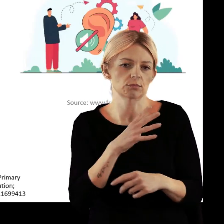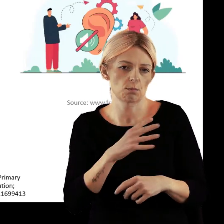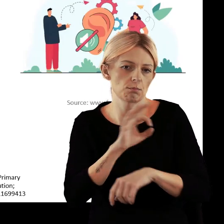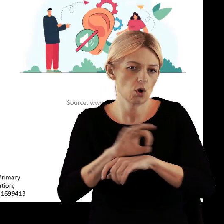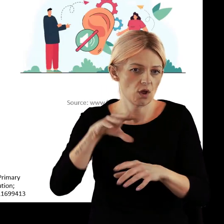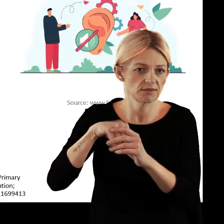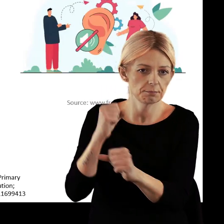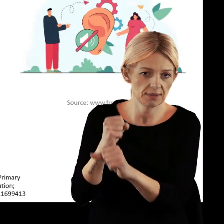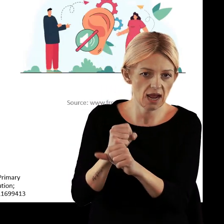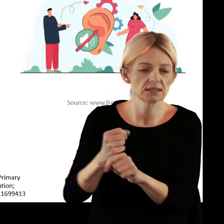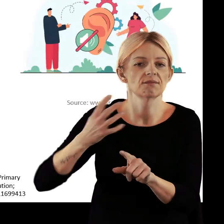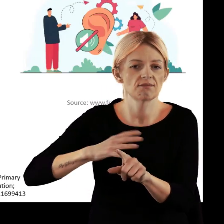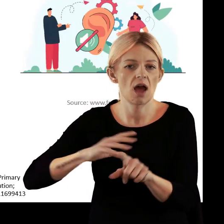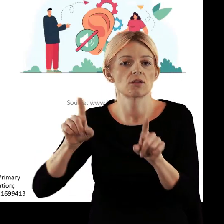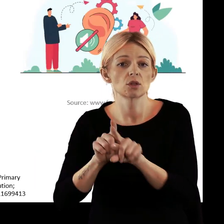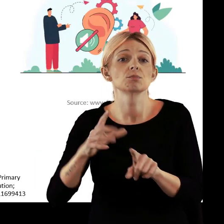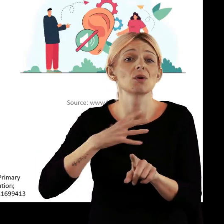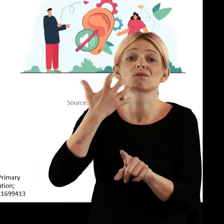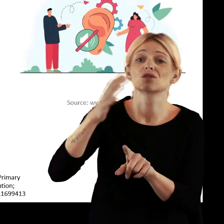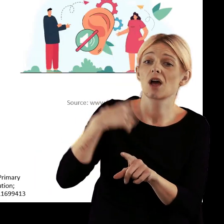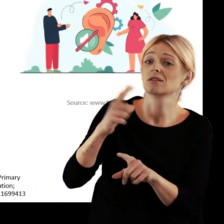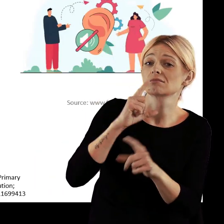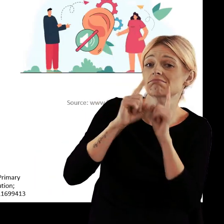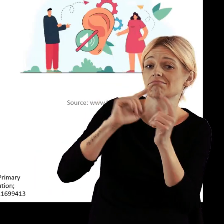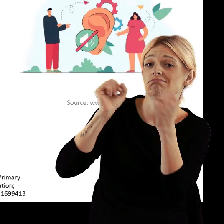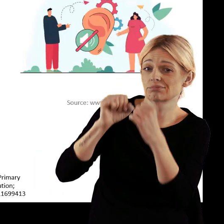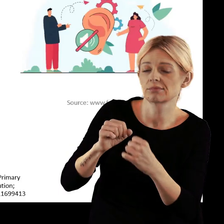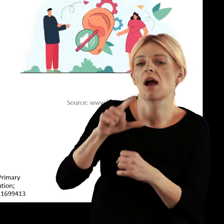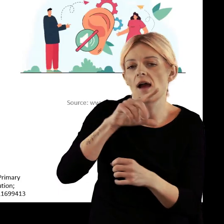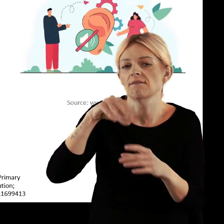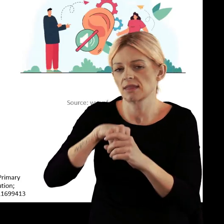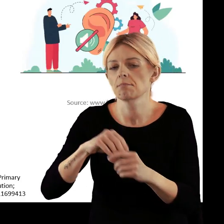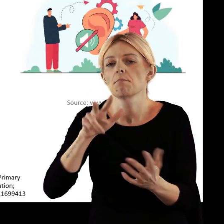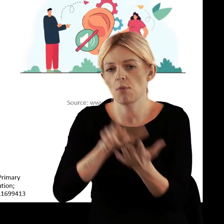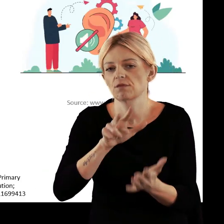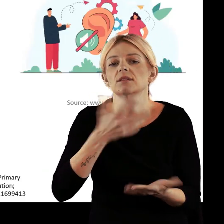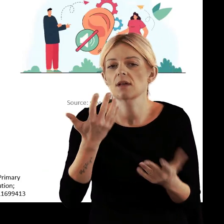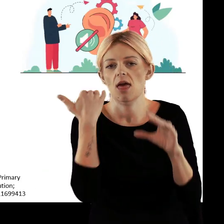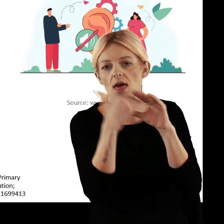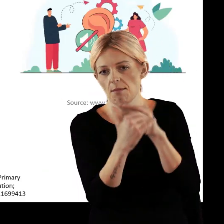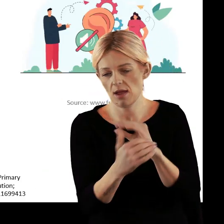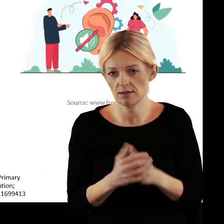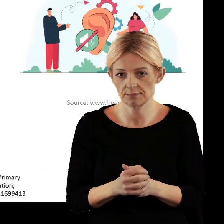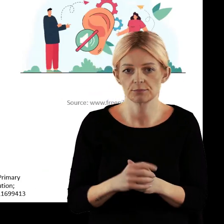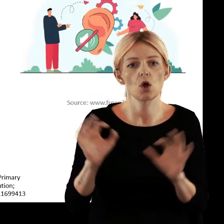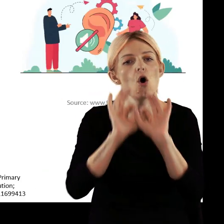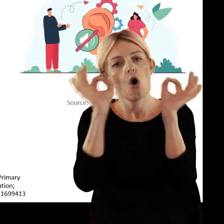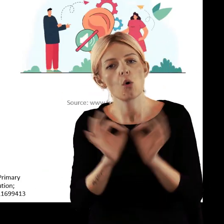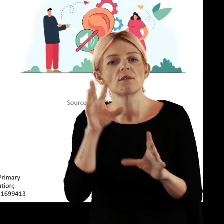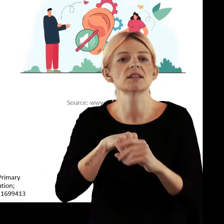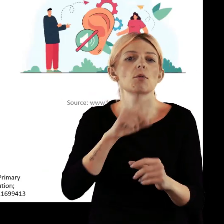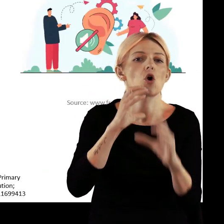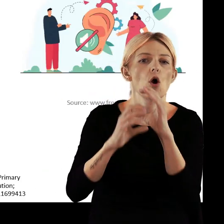arrangements by email. A general rule in communication is also to make sure that our message has reached